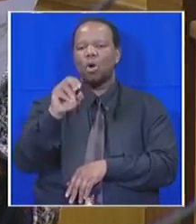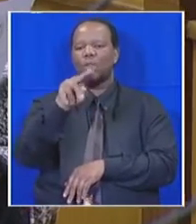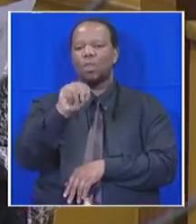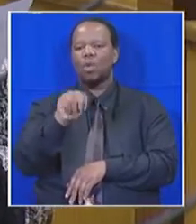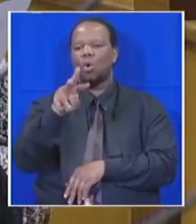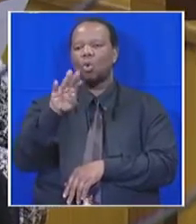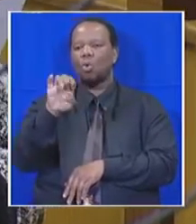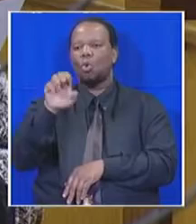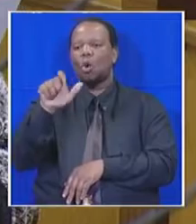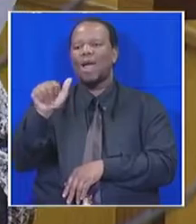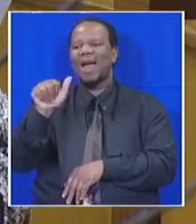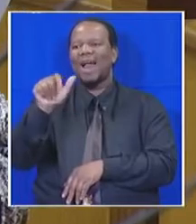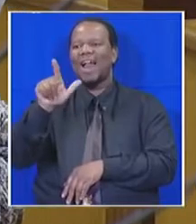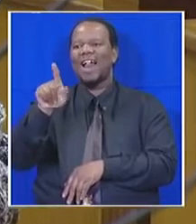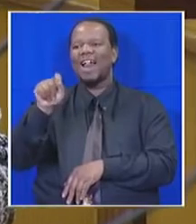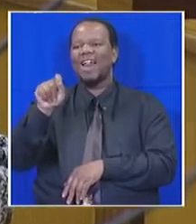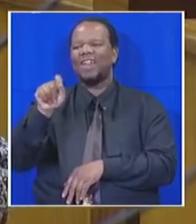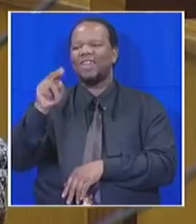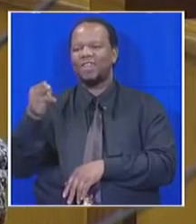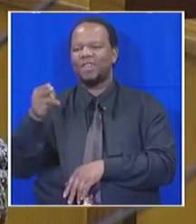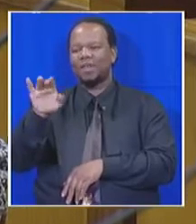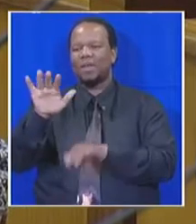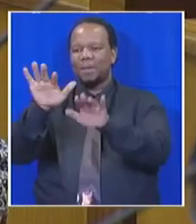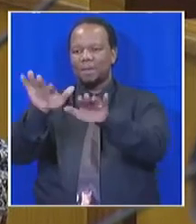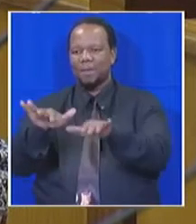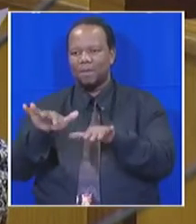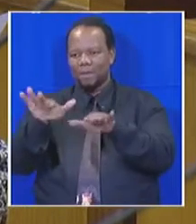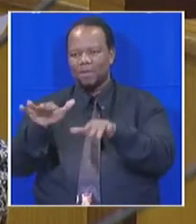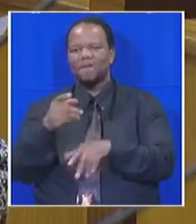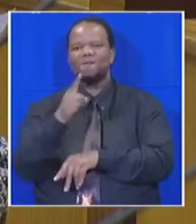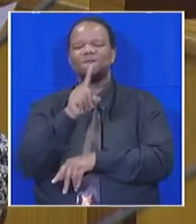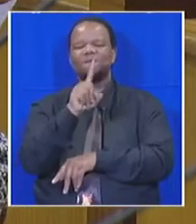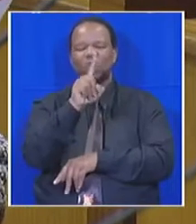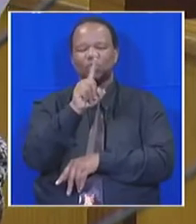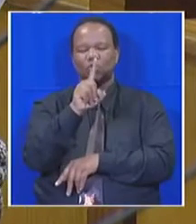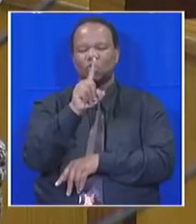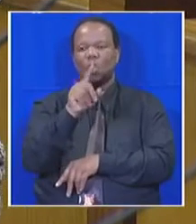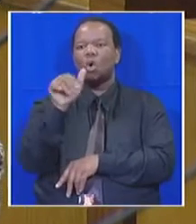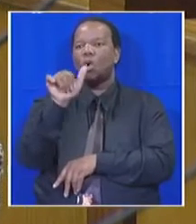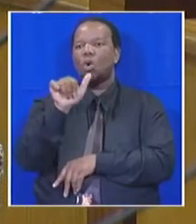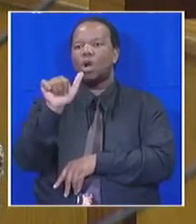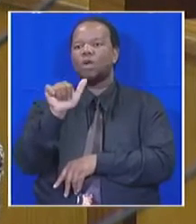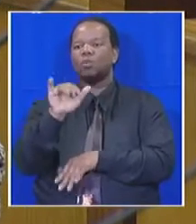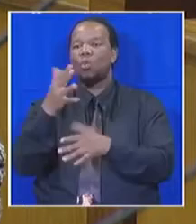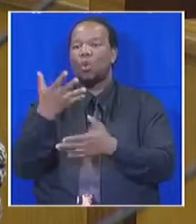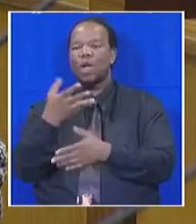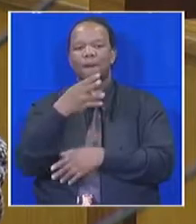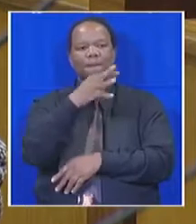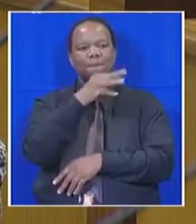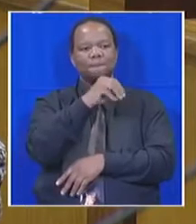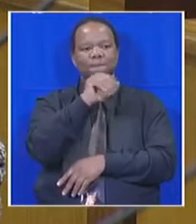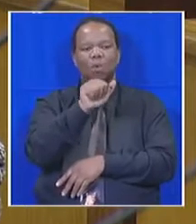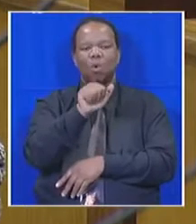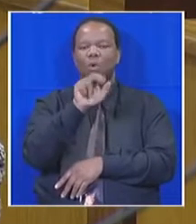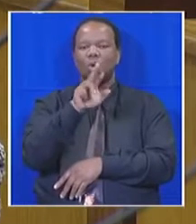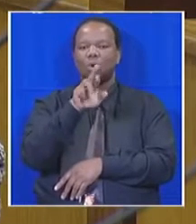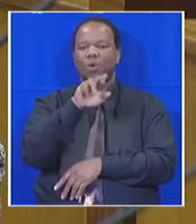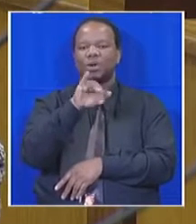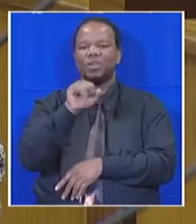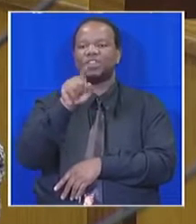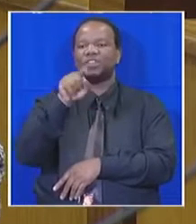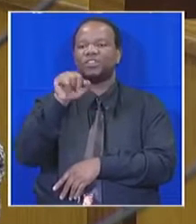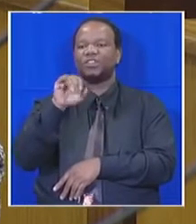Africa Region, on the 24th August 2016 in Mauritius. Notes that Ms. Didiza was elected